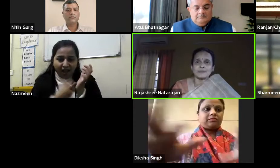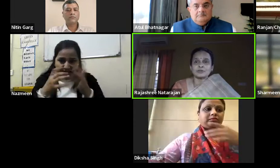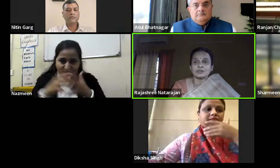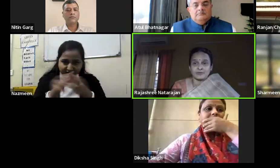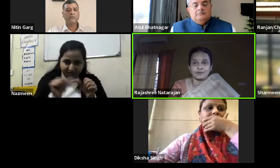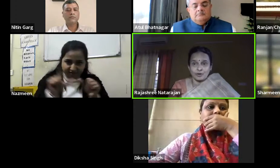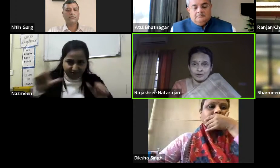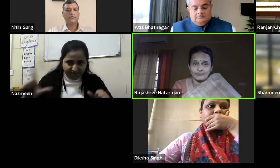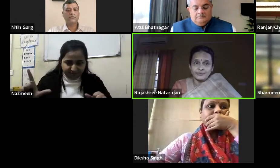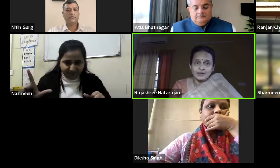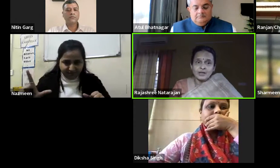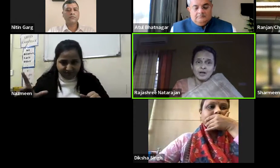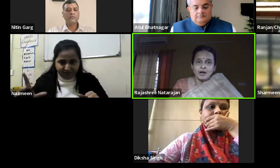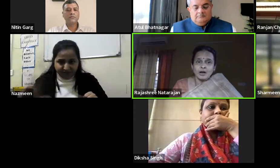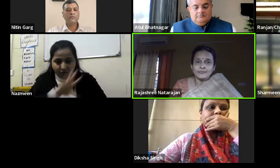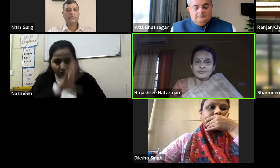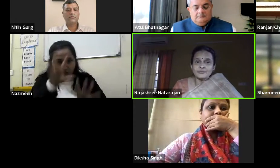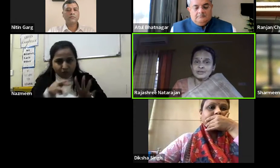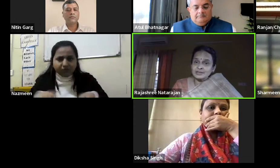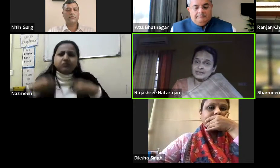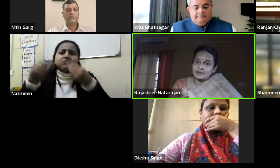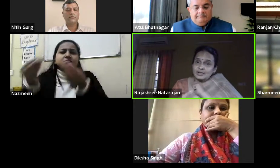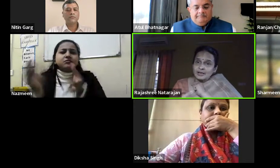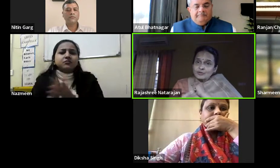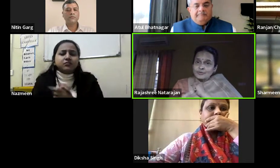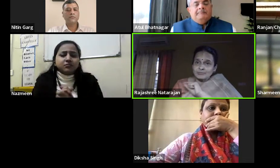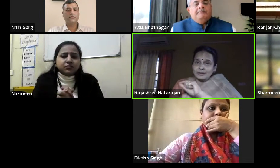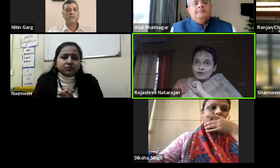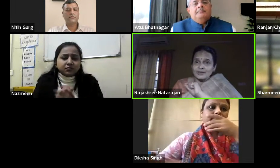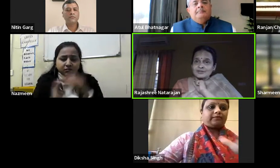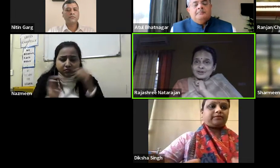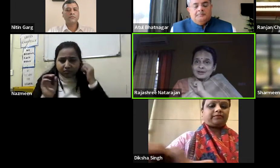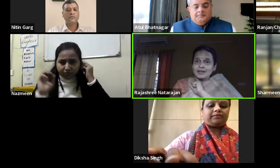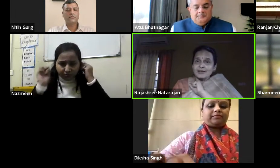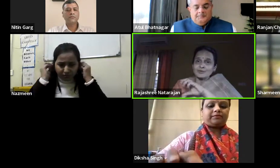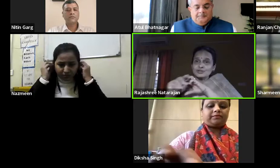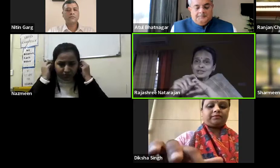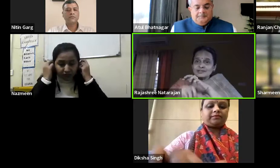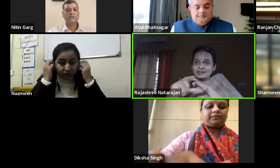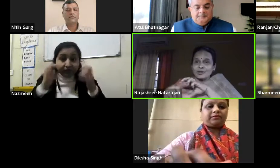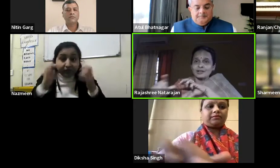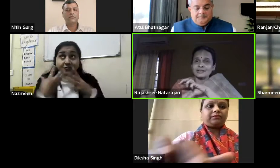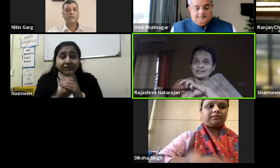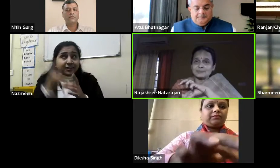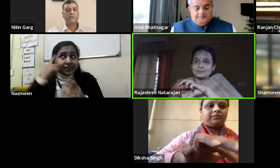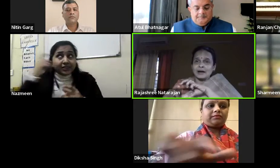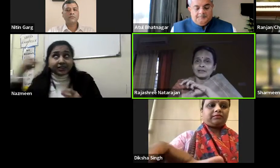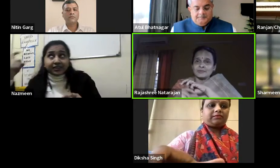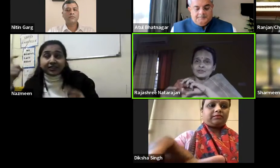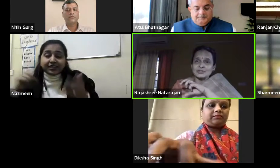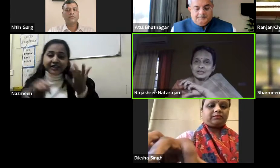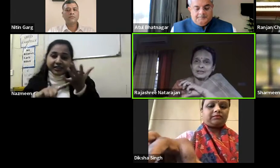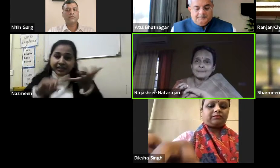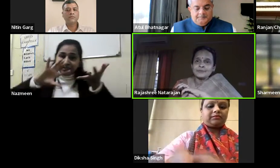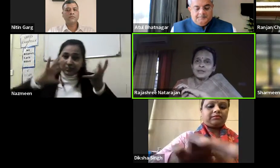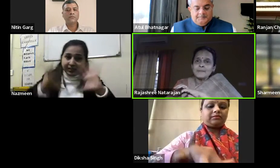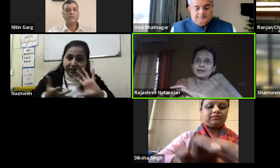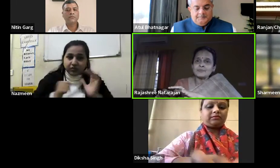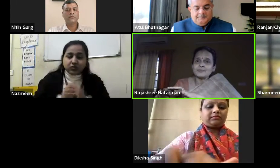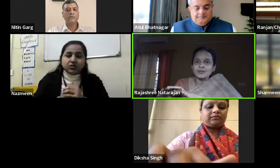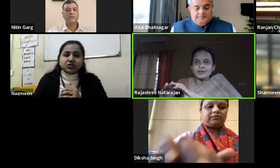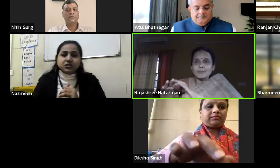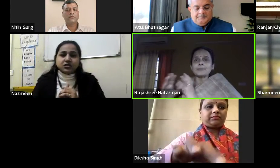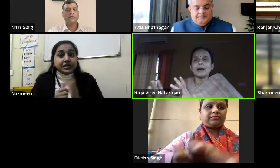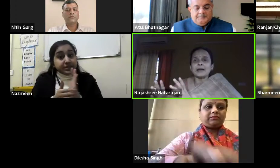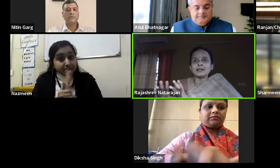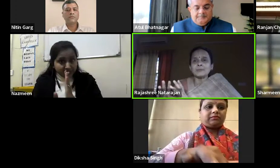launched a program for Tech for All. This is actually, we've been always dreaming using technology as part of our skilling,